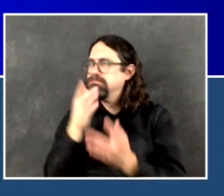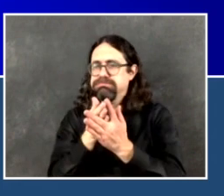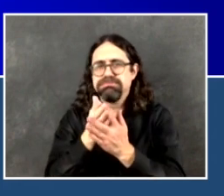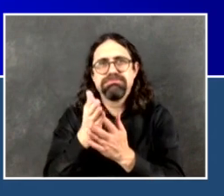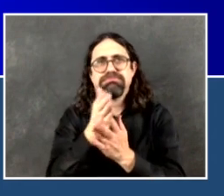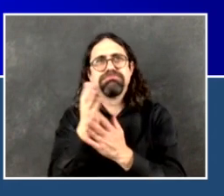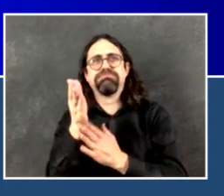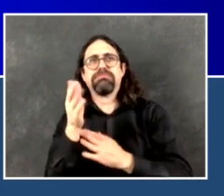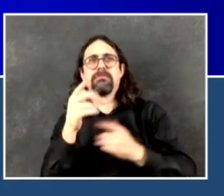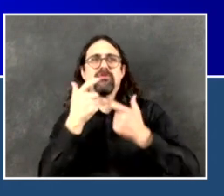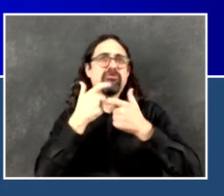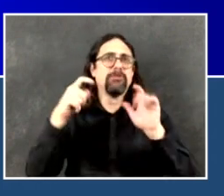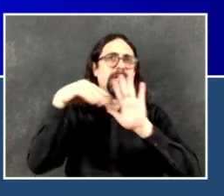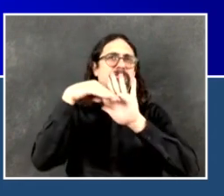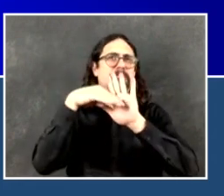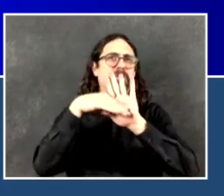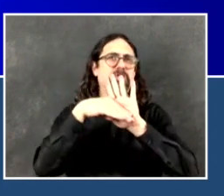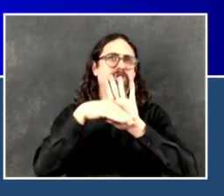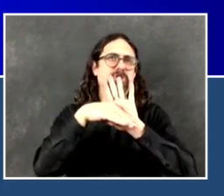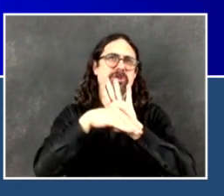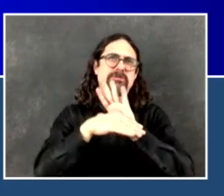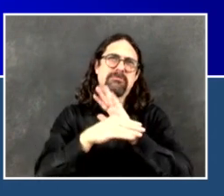Roosevelt and Fiorello LaGuardia, giants